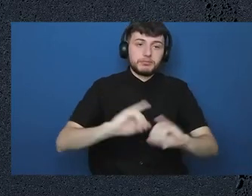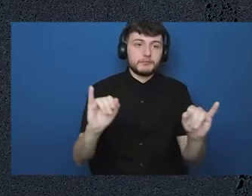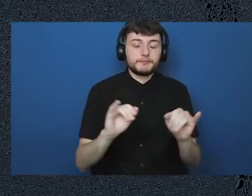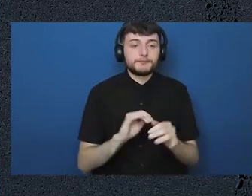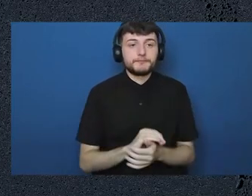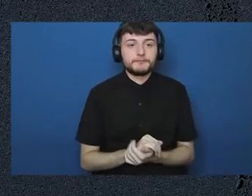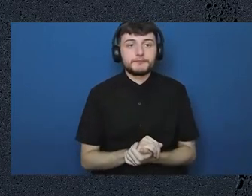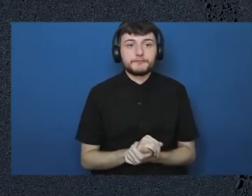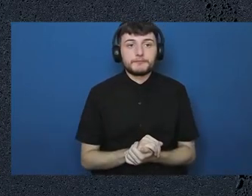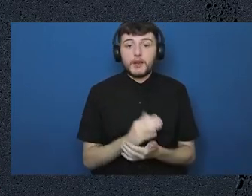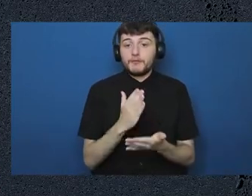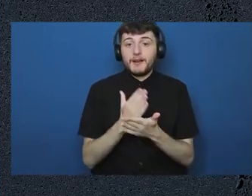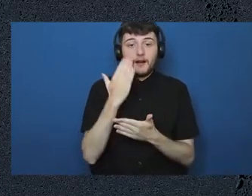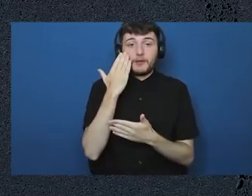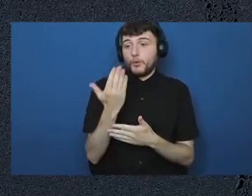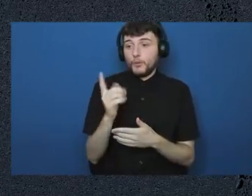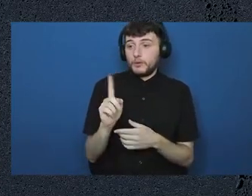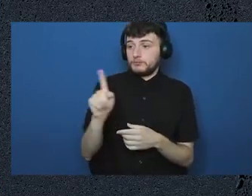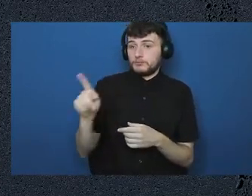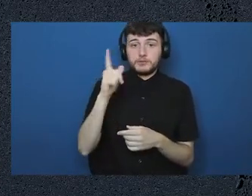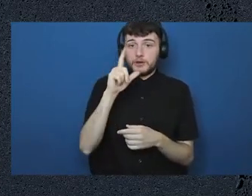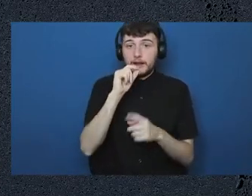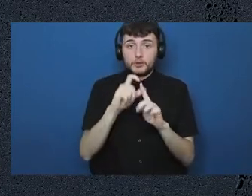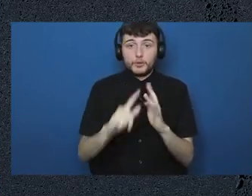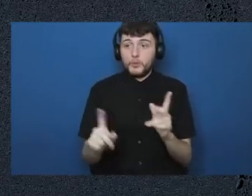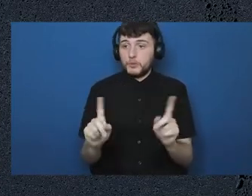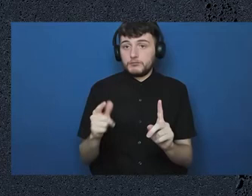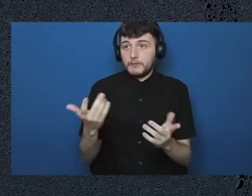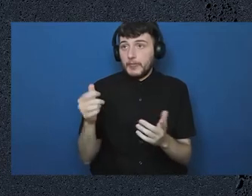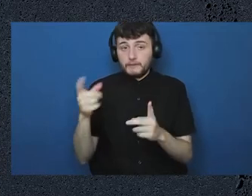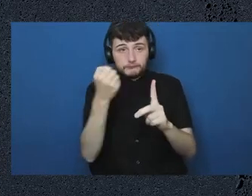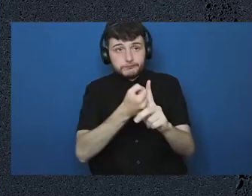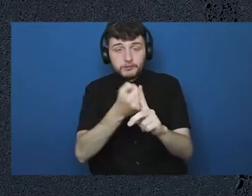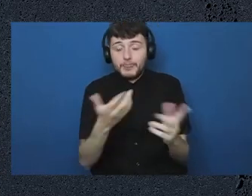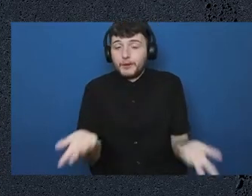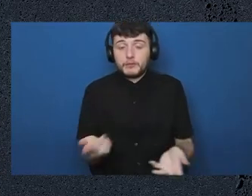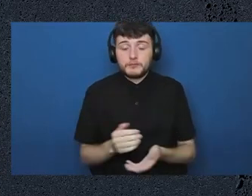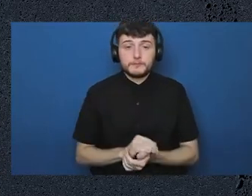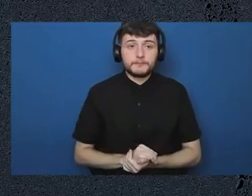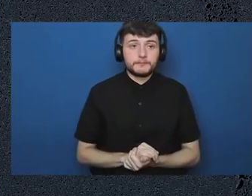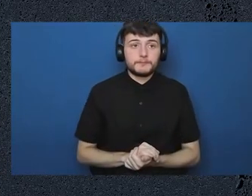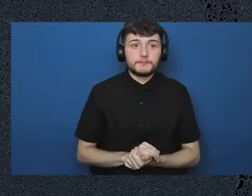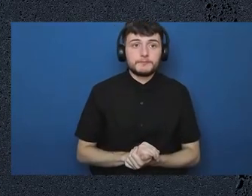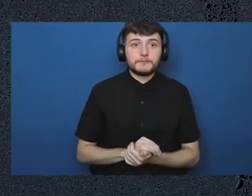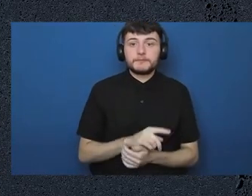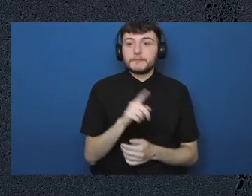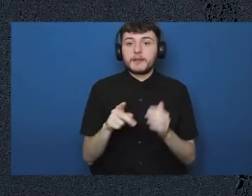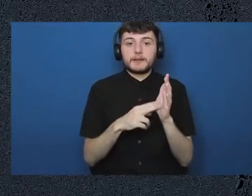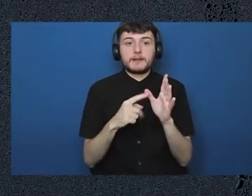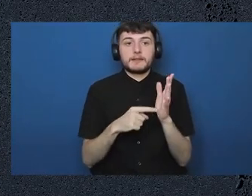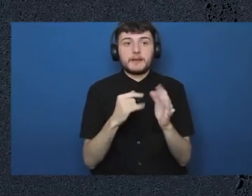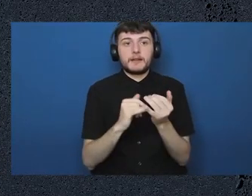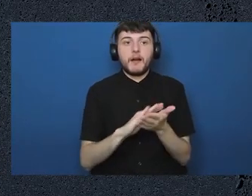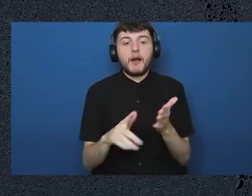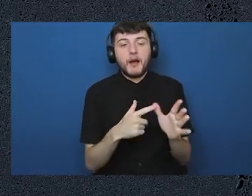what teachers can do except for yell. It's for not change. Too much of a disaster, because we do have some fantastic high school students in here, and I'm really delighted that